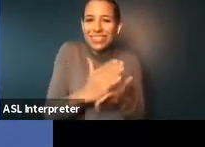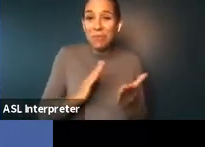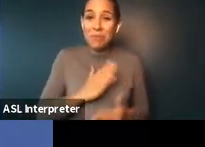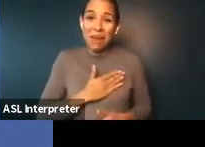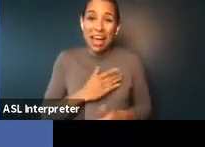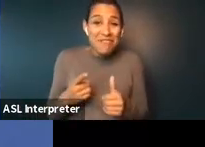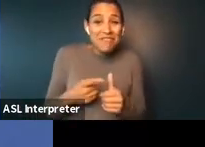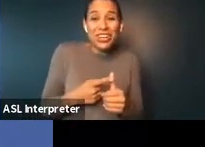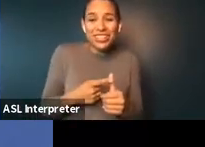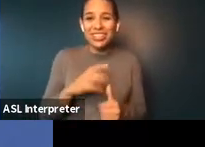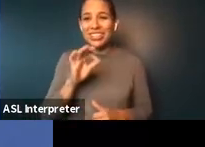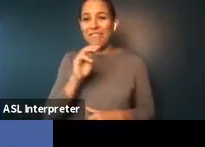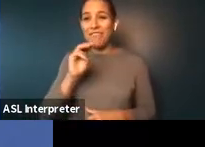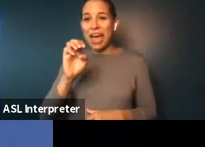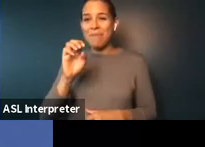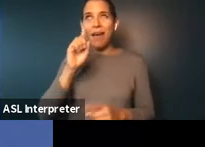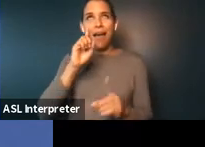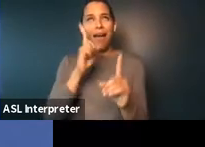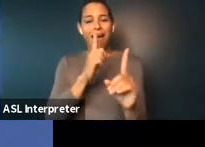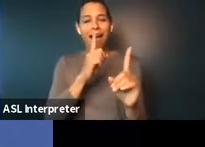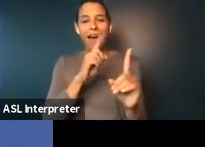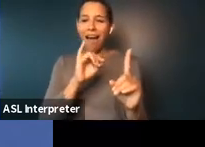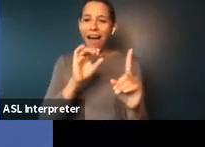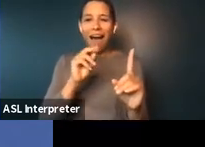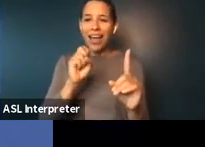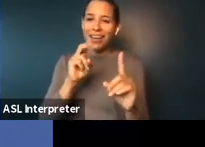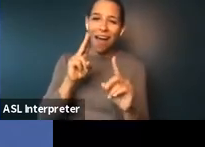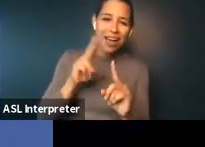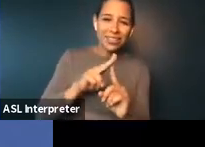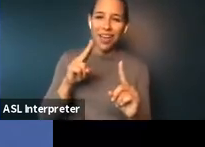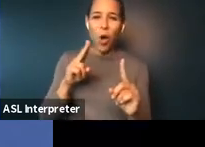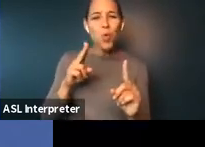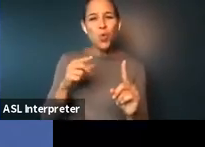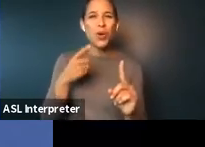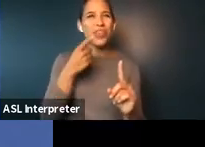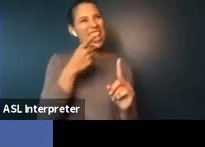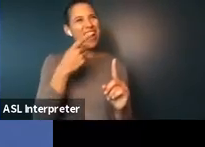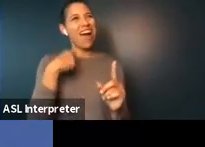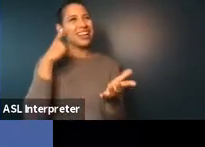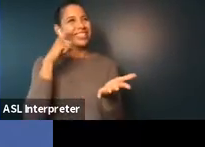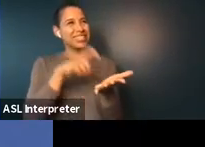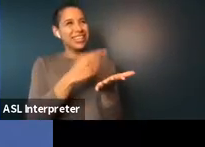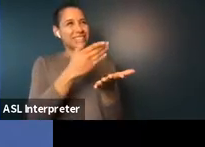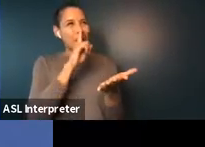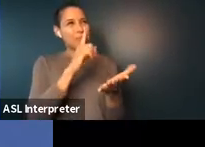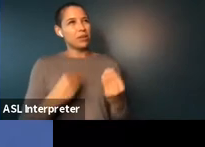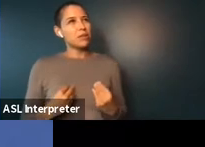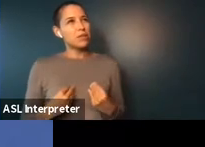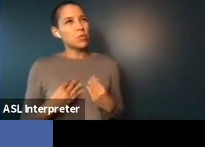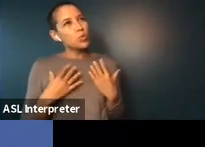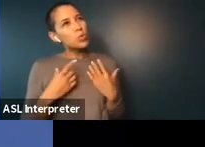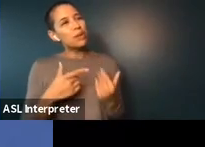encountered where I was like, aha, there I see something, um, that I find